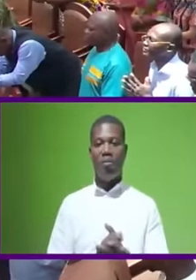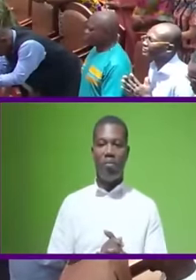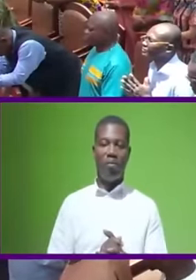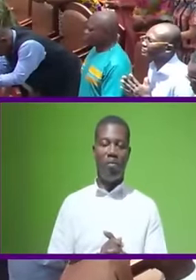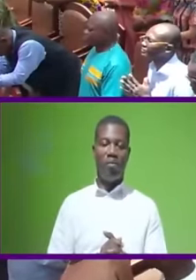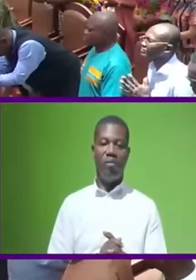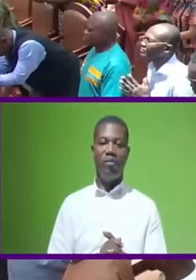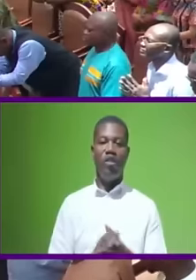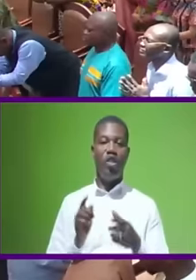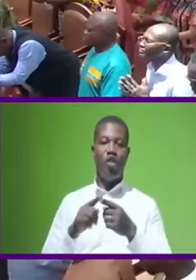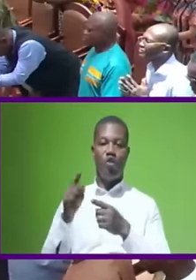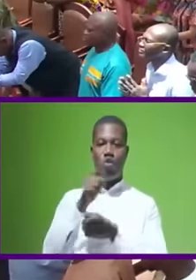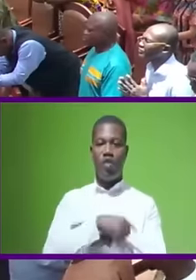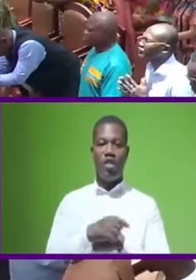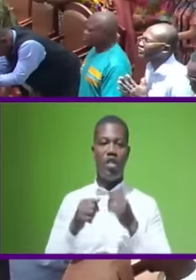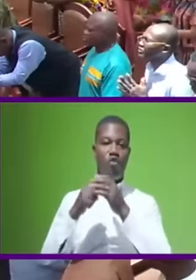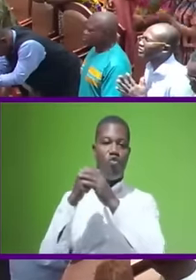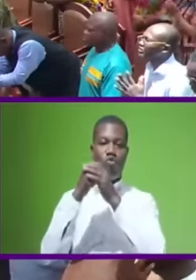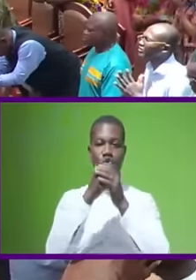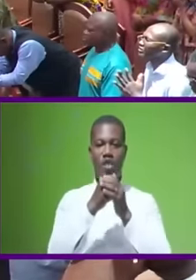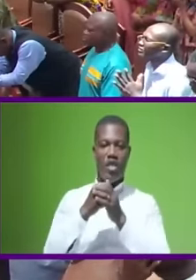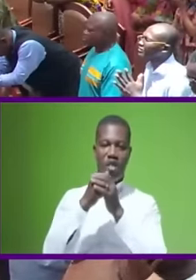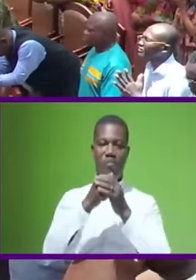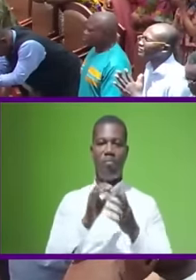boy? Not a net or sorry.